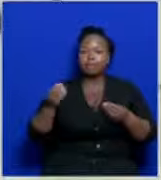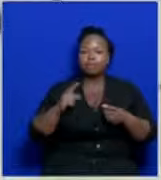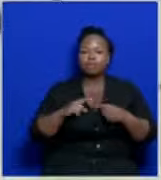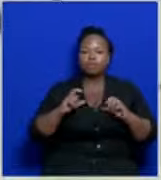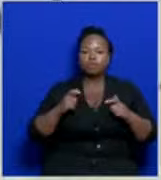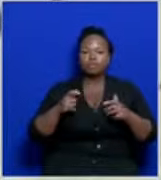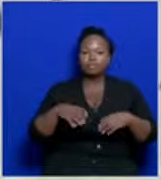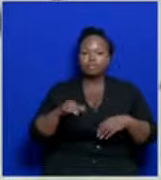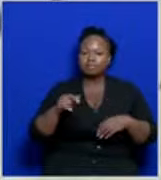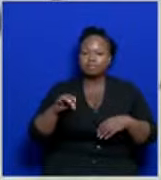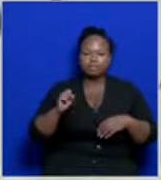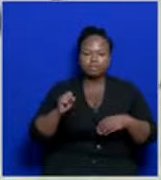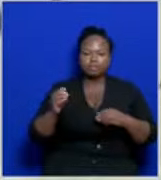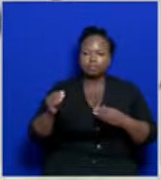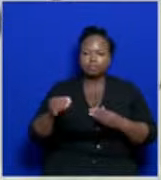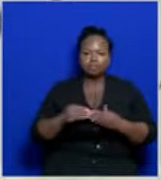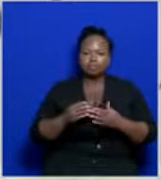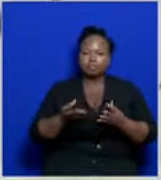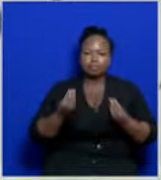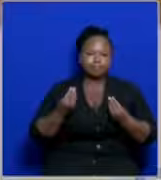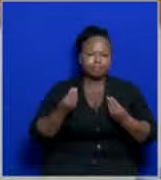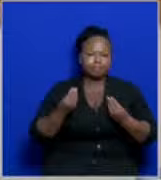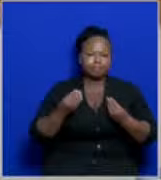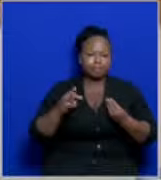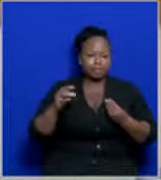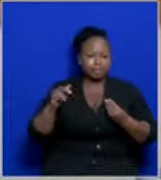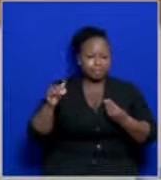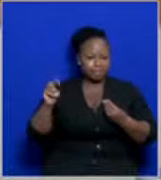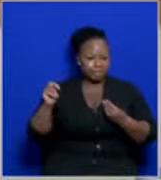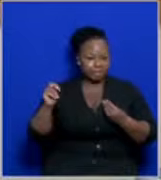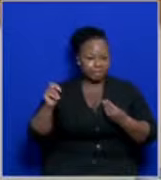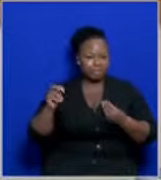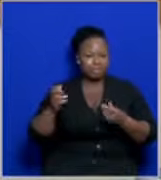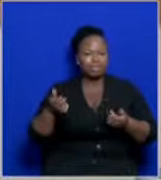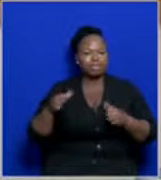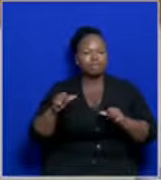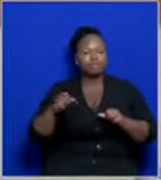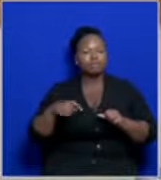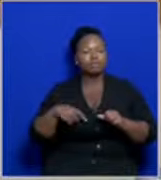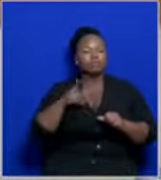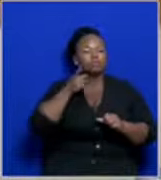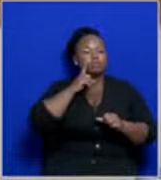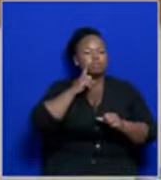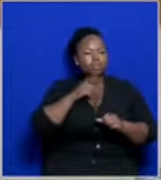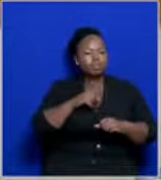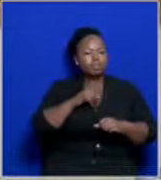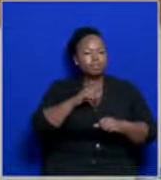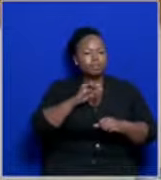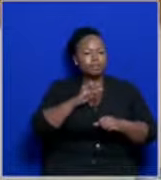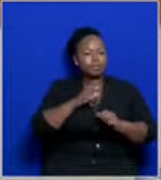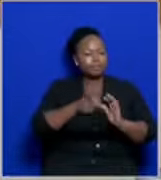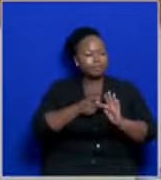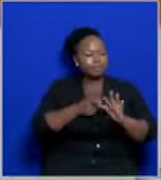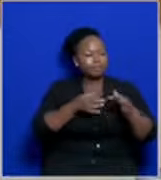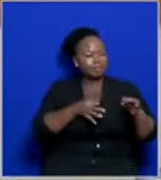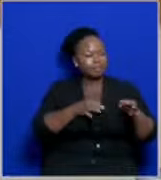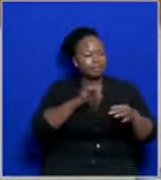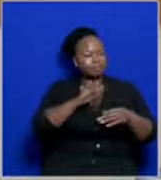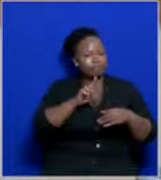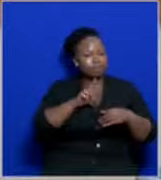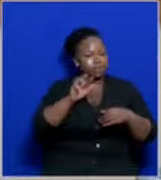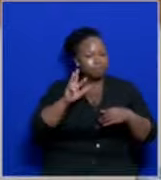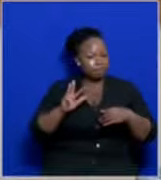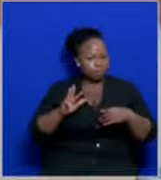locate in Meyerton. Then if we look quickly at page 519, the